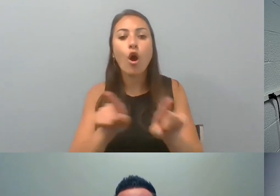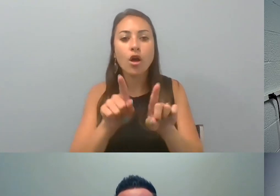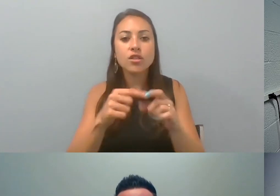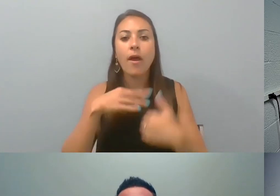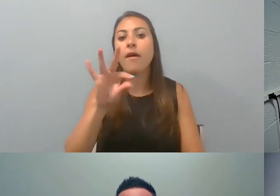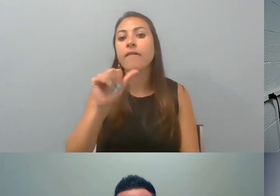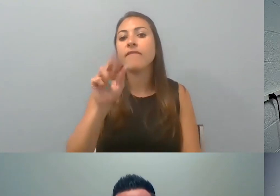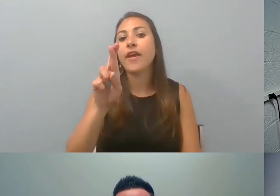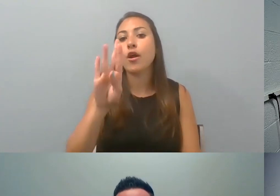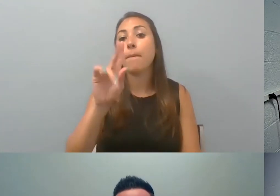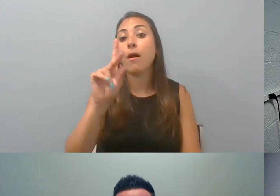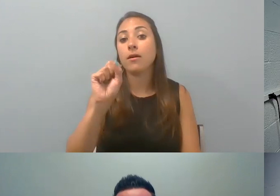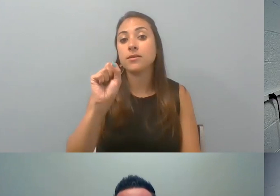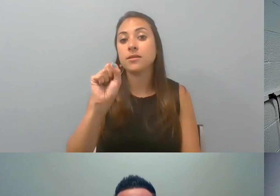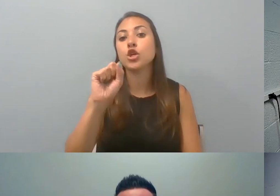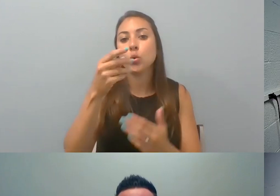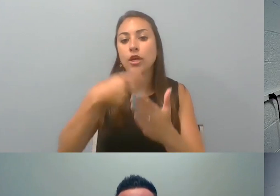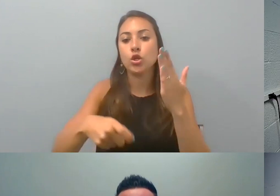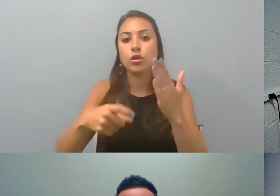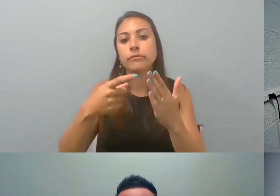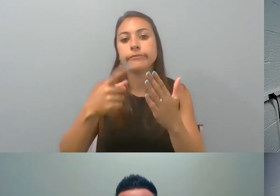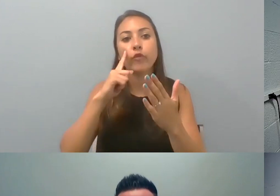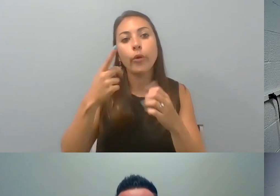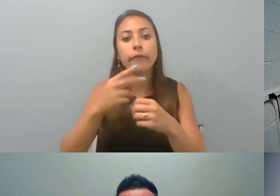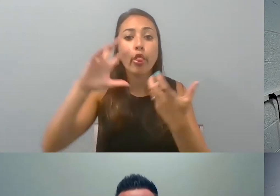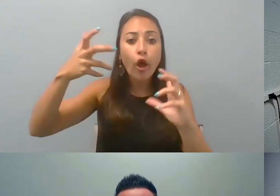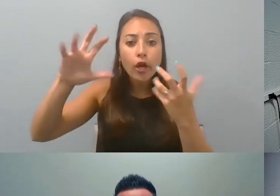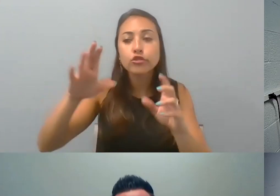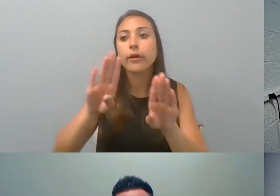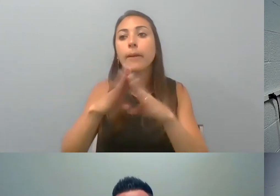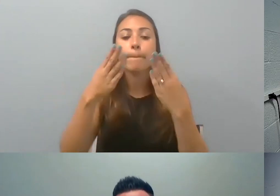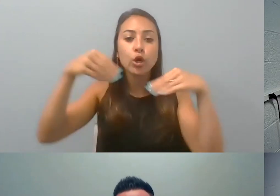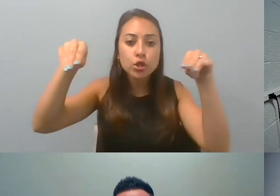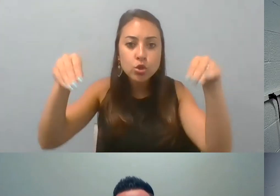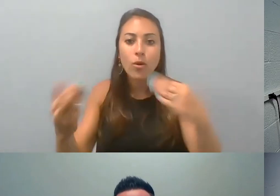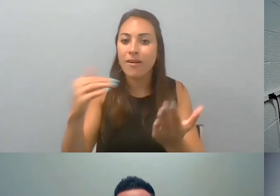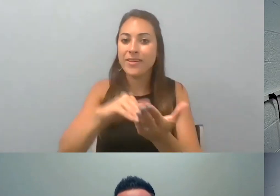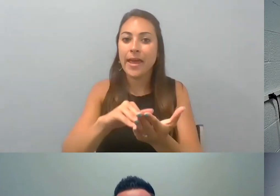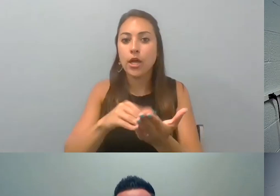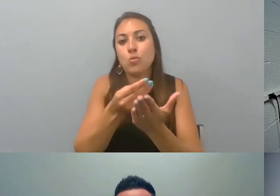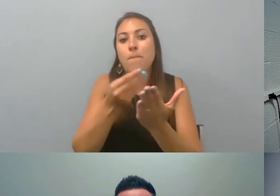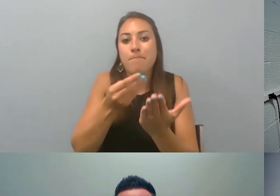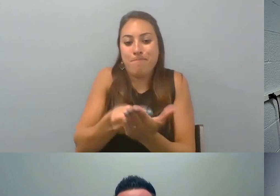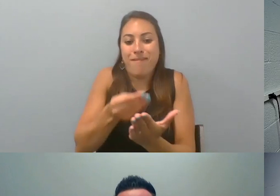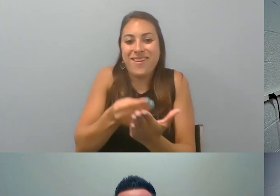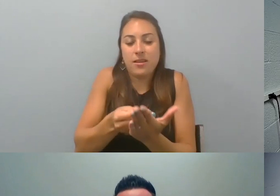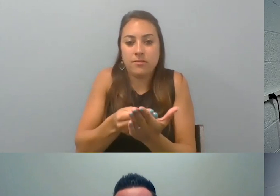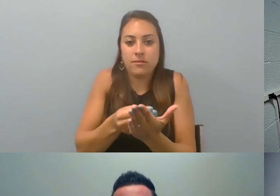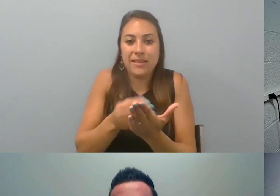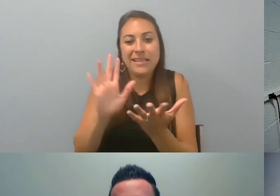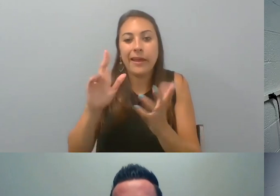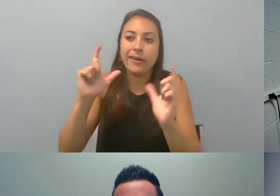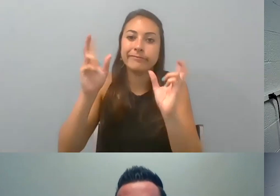lot of different things on campus. I believe things like laundry, in the bookstore. So again, it's just like a debit